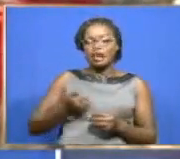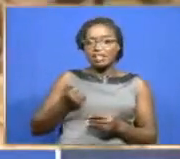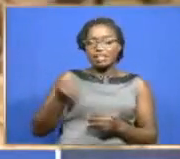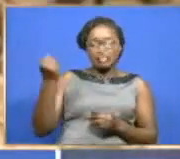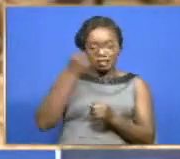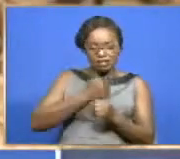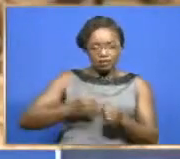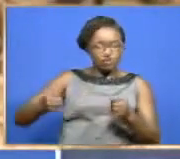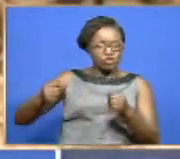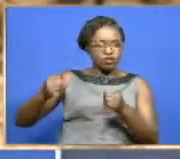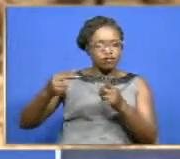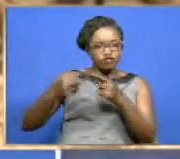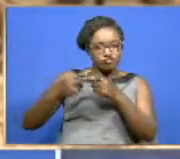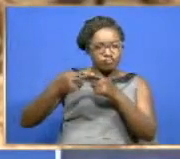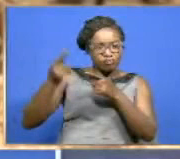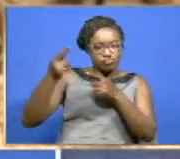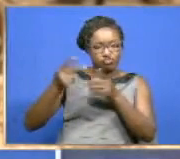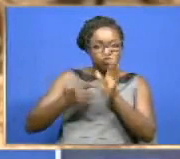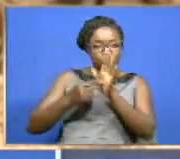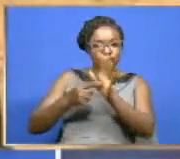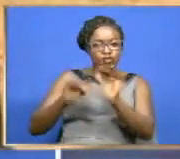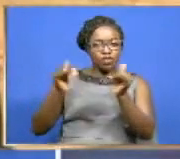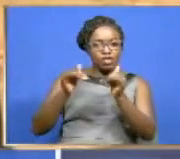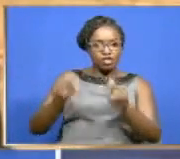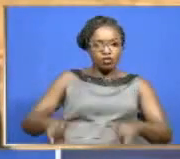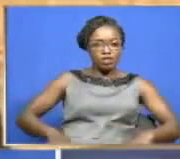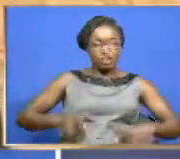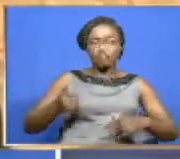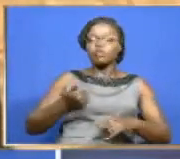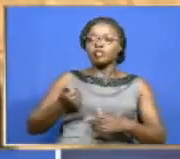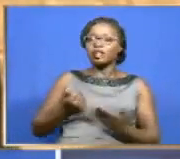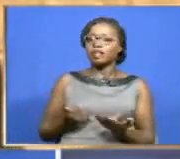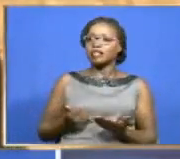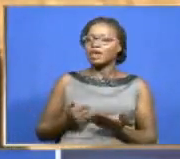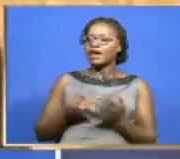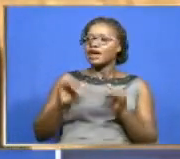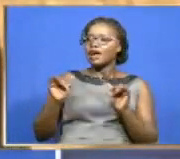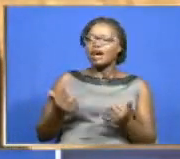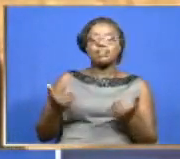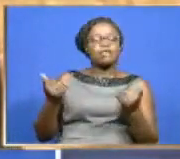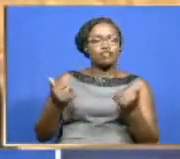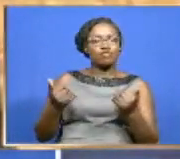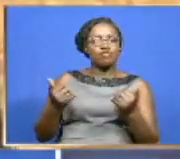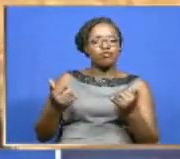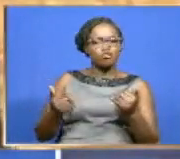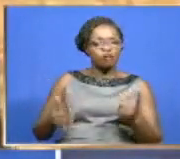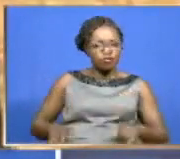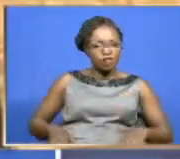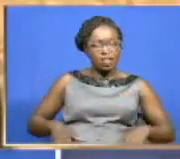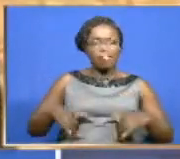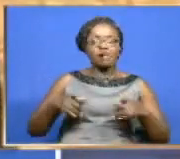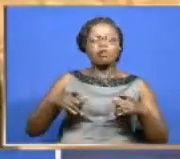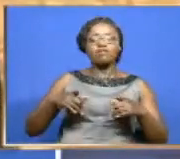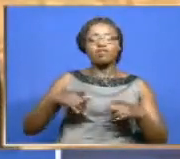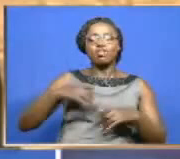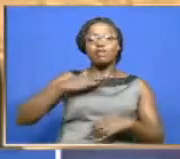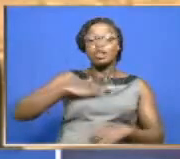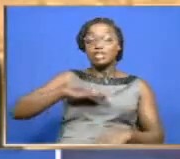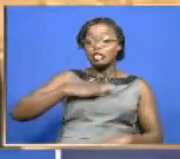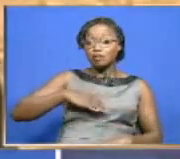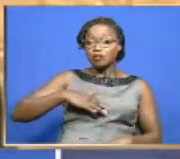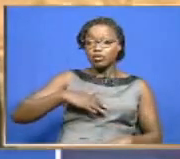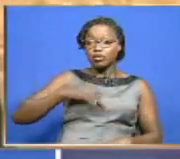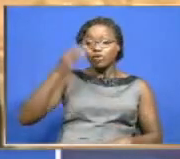community to signify a new dawn to the girls. I see a new dawn for Samburu. I see a bright future for our